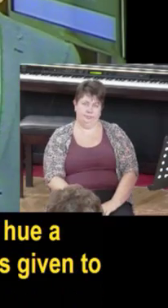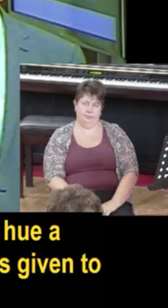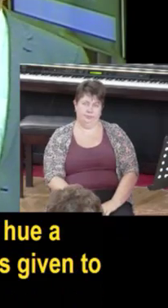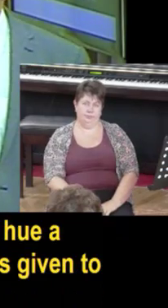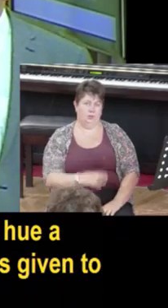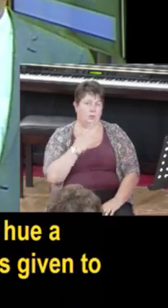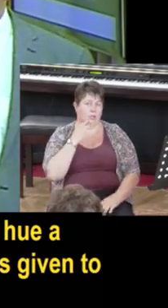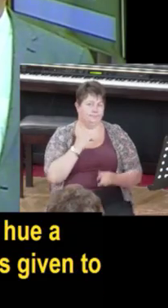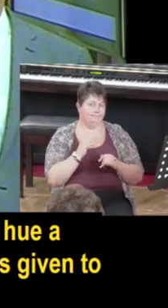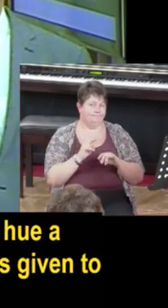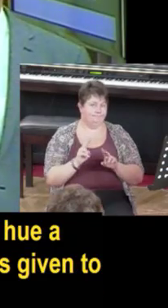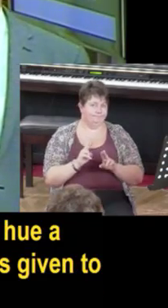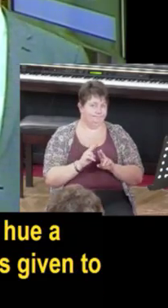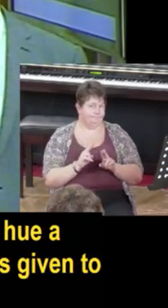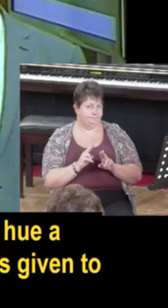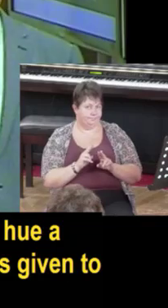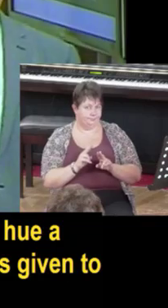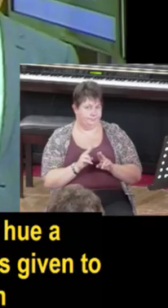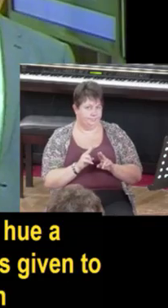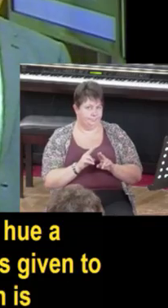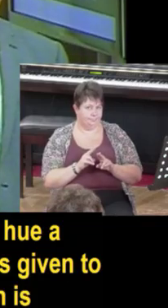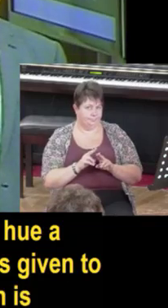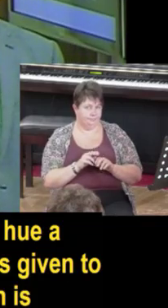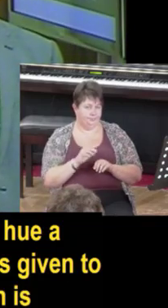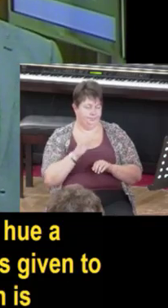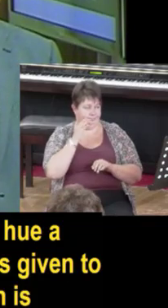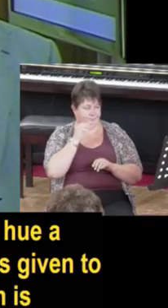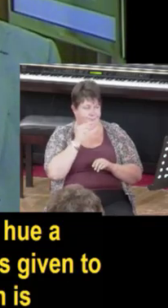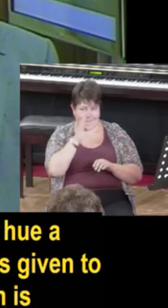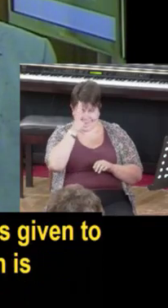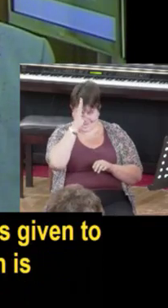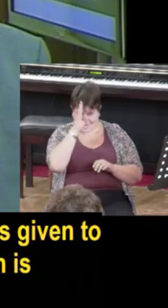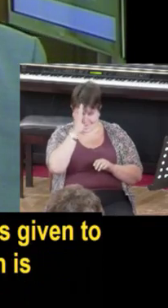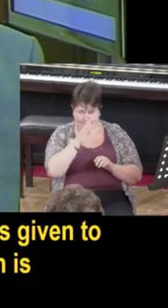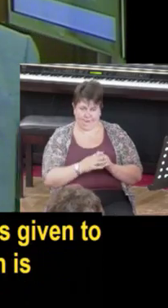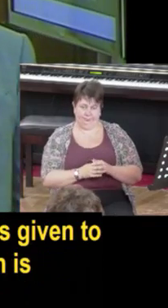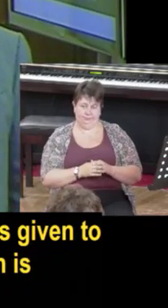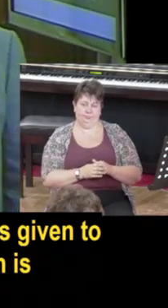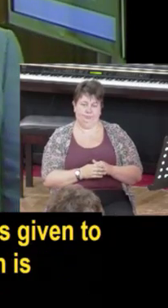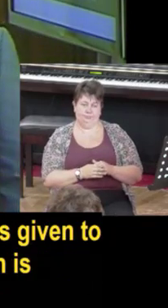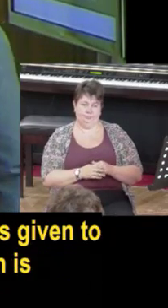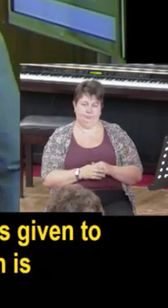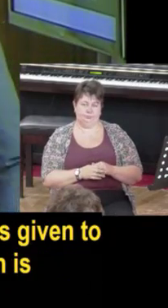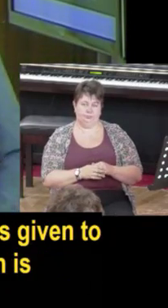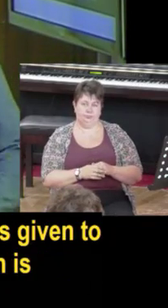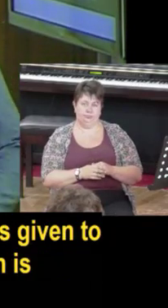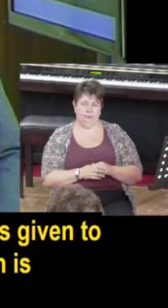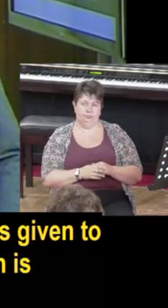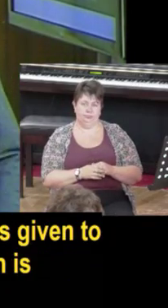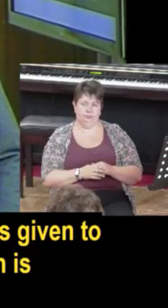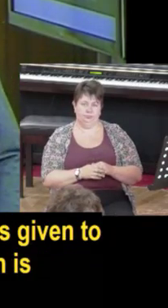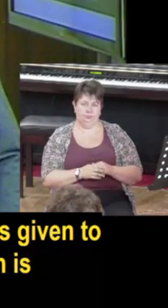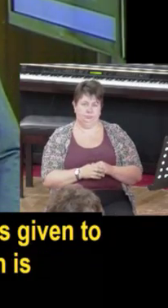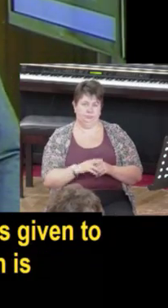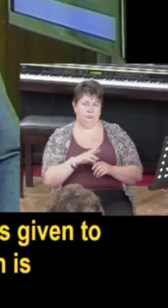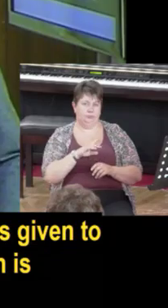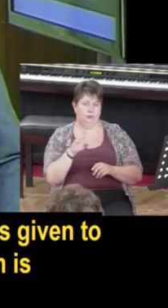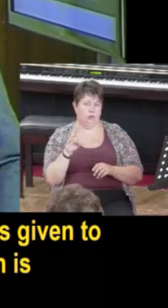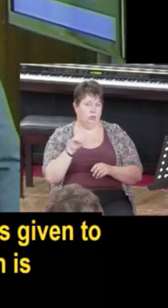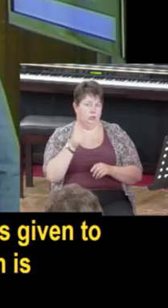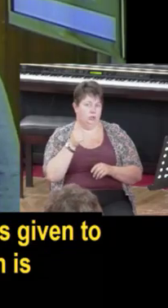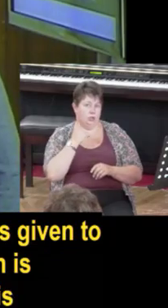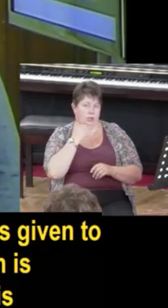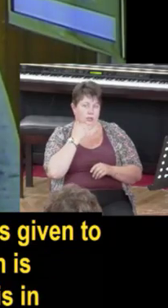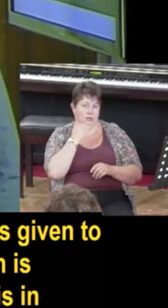And when it is not, then it is in grave danger. It's not good enough with